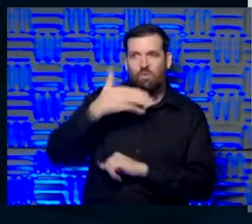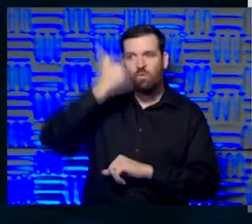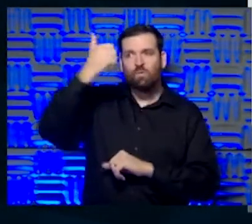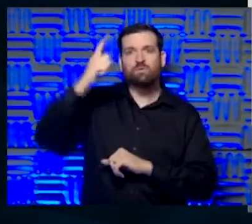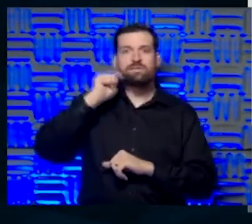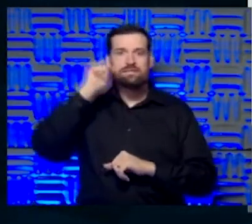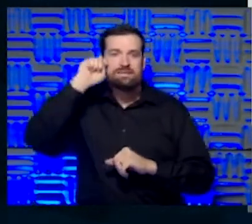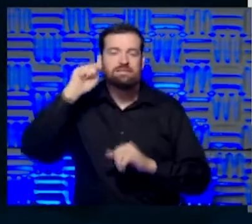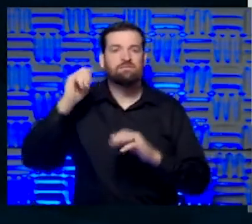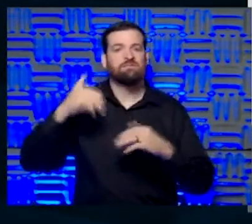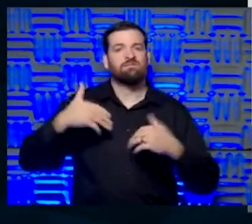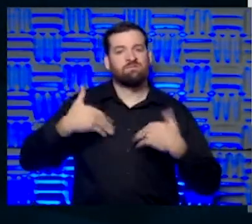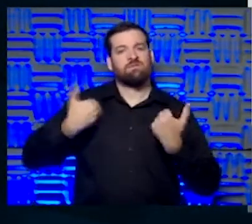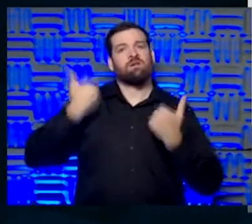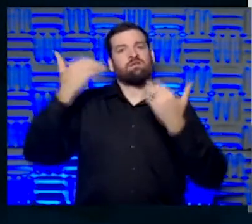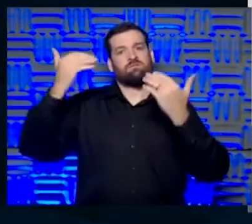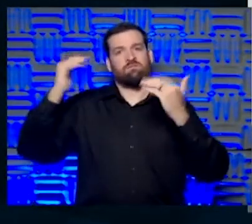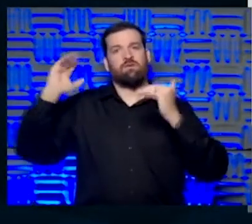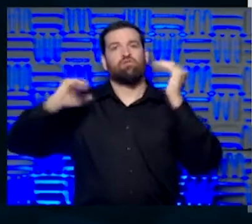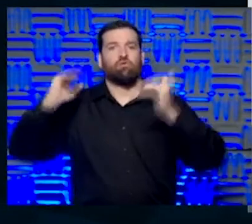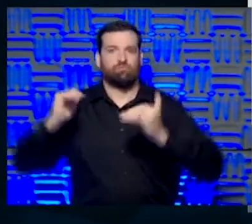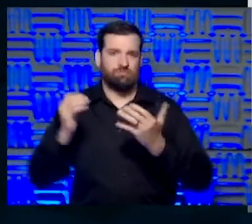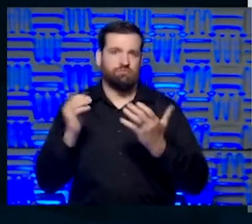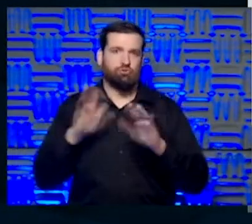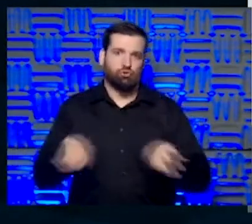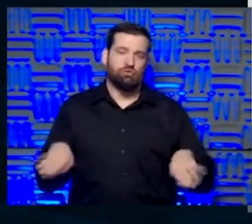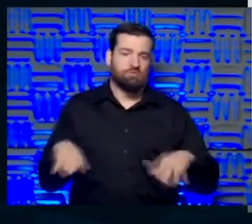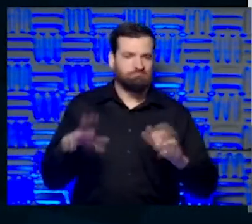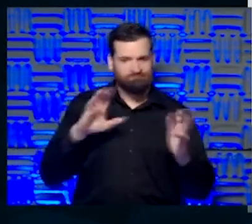children about, and really weigh those risks and benefits.